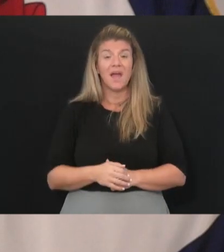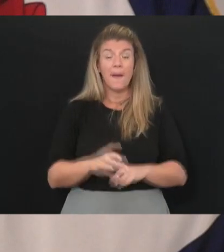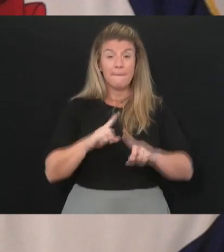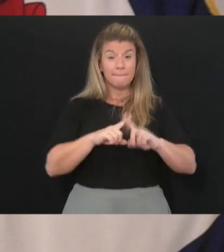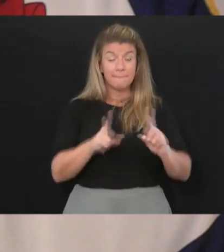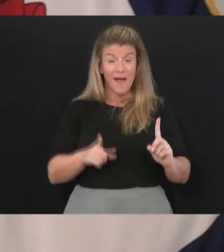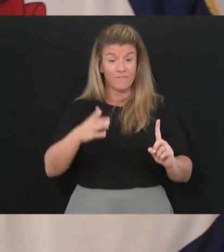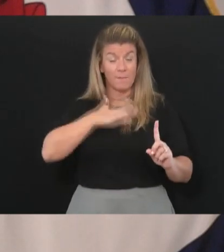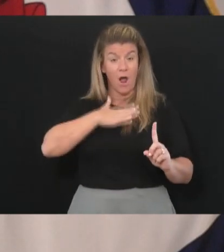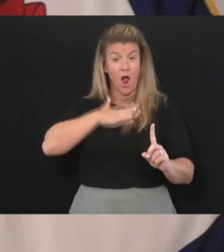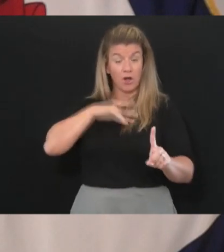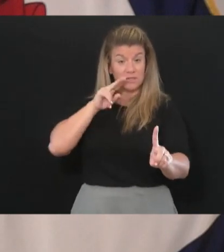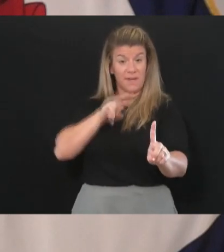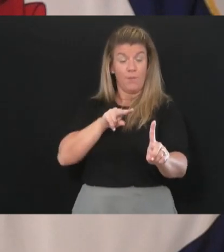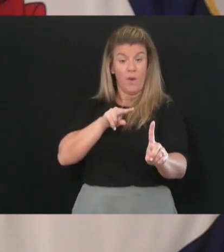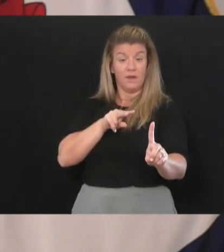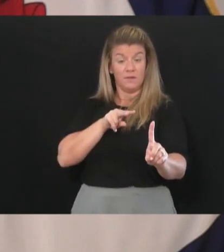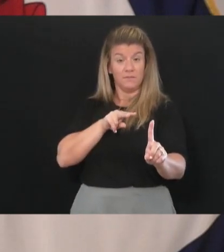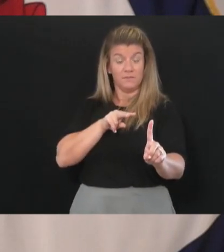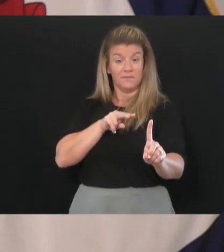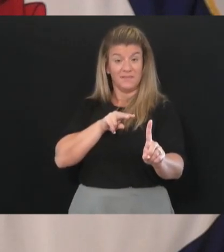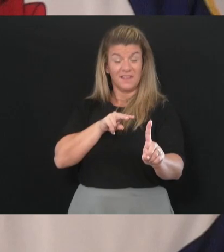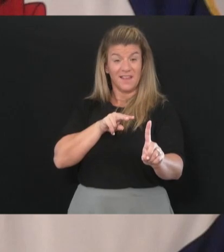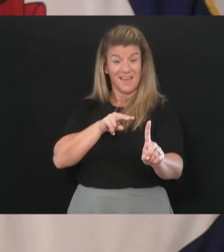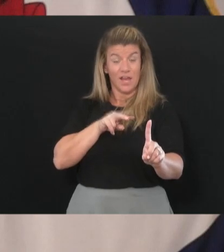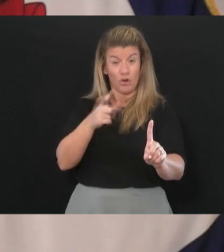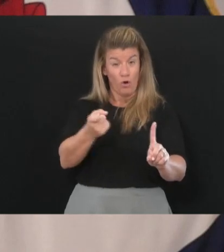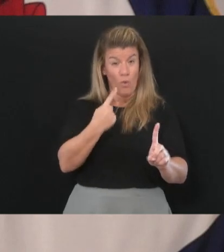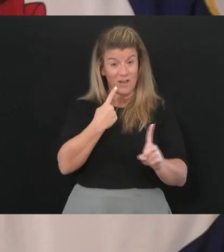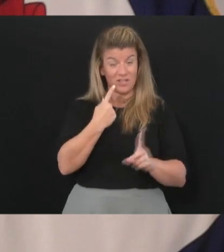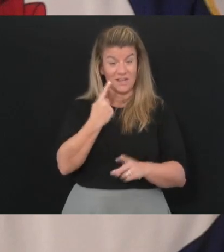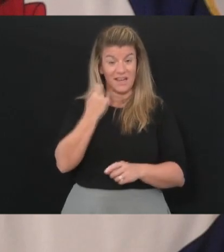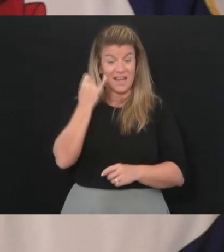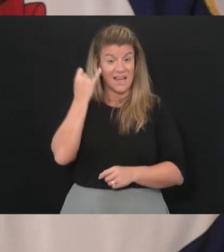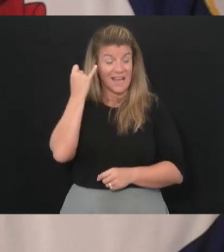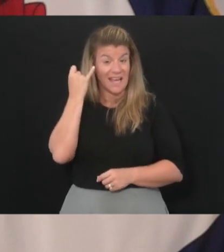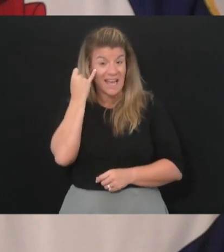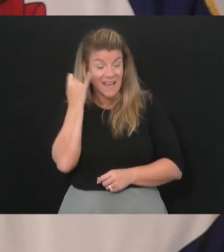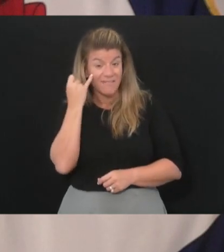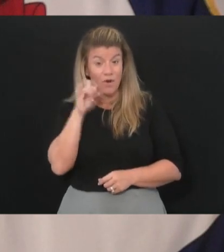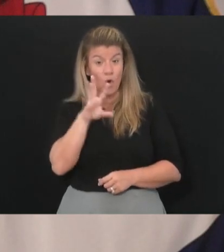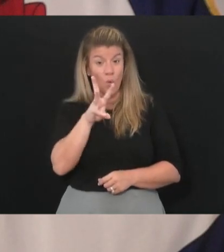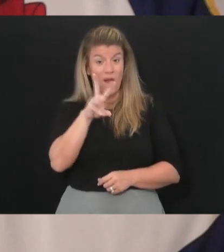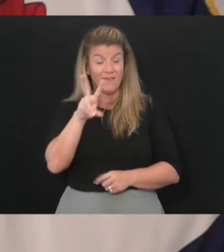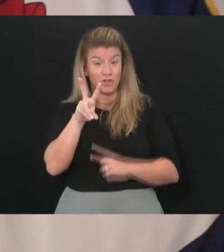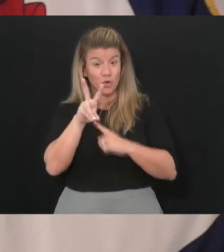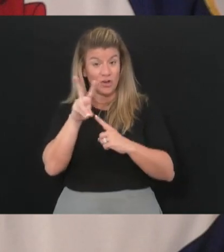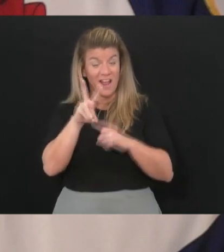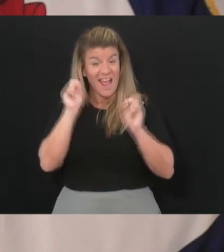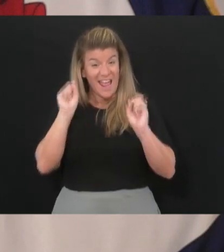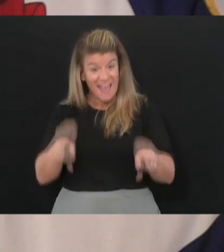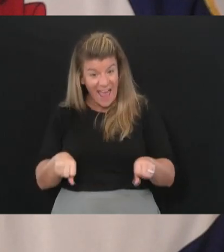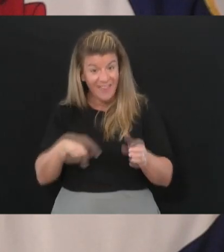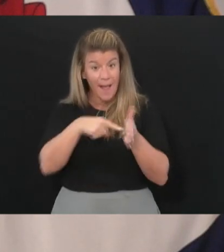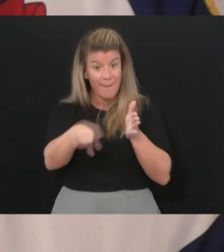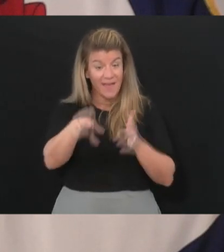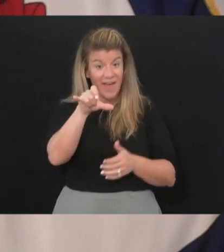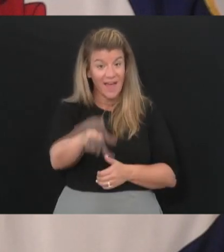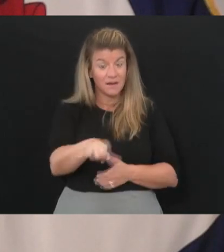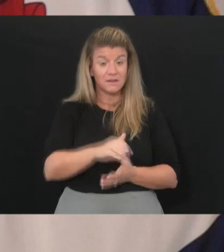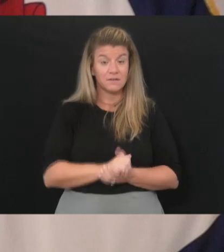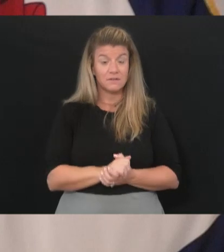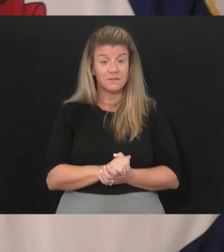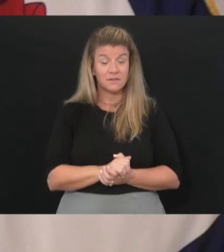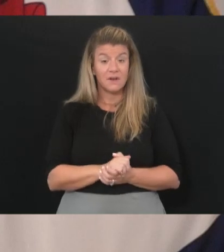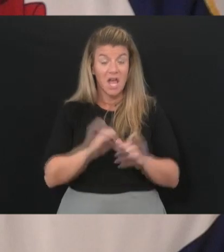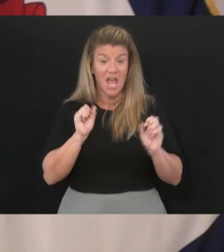our standpoint, the question whether or not West Virginia will be able to pay that, whether or